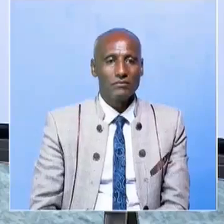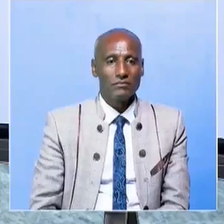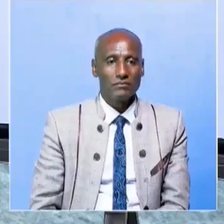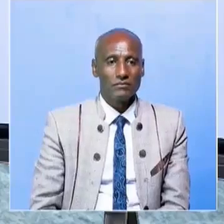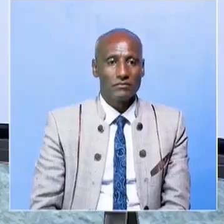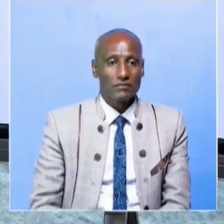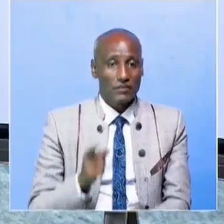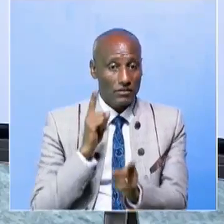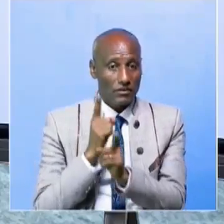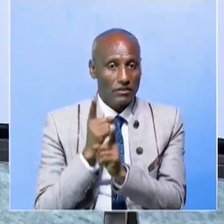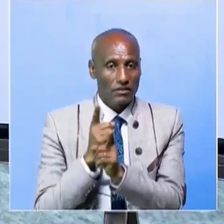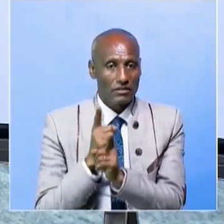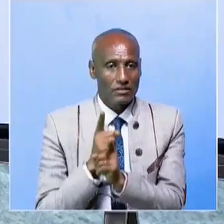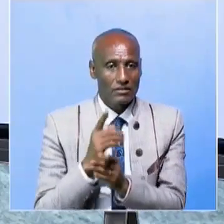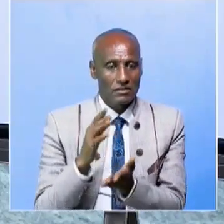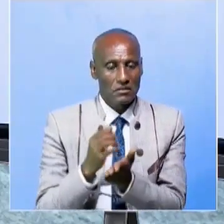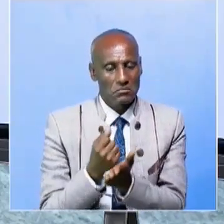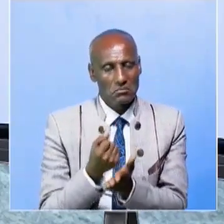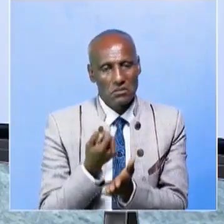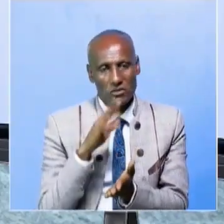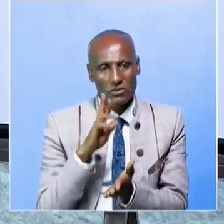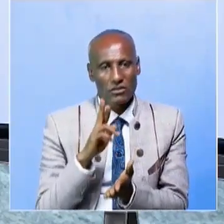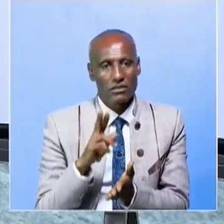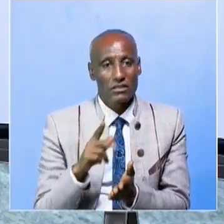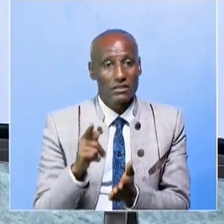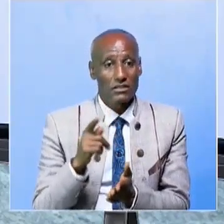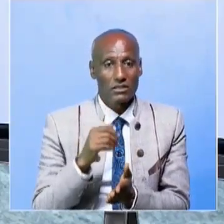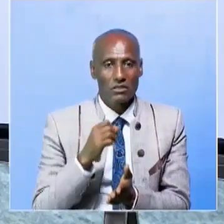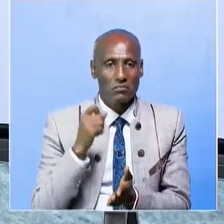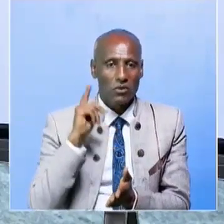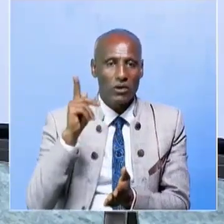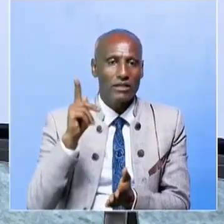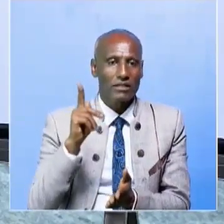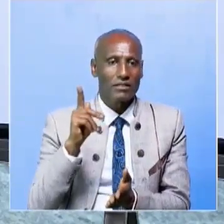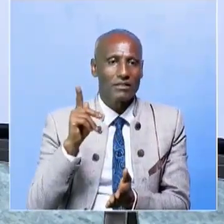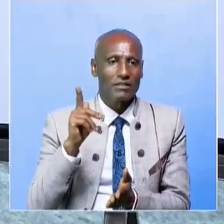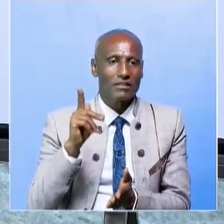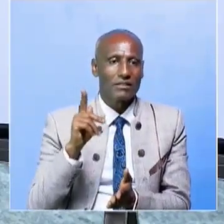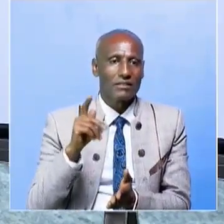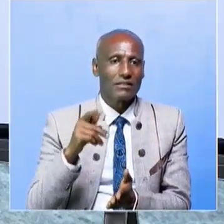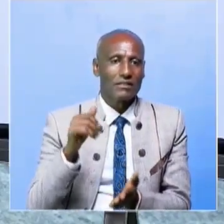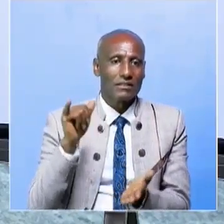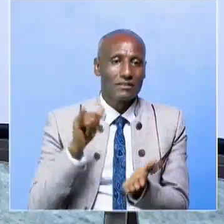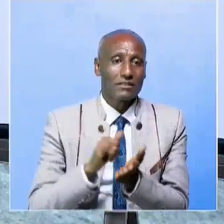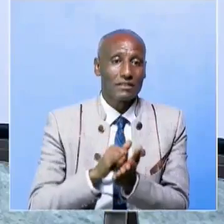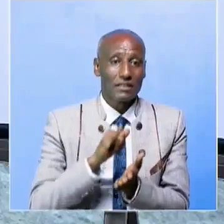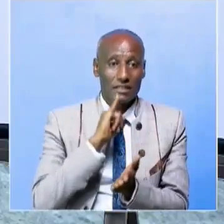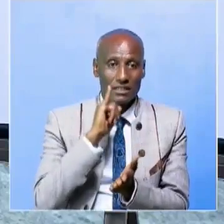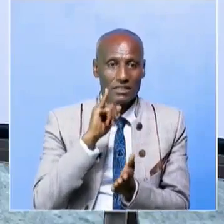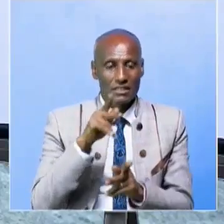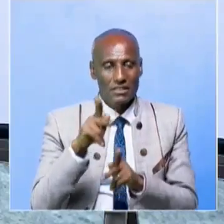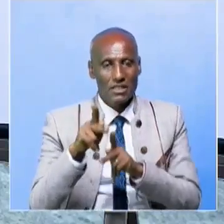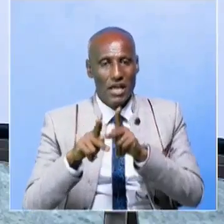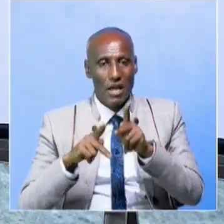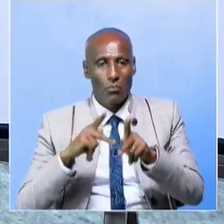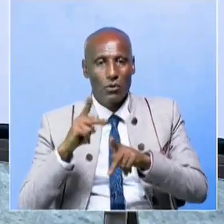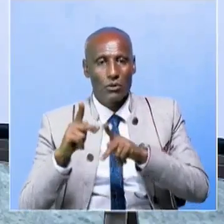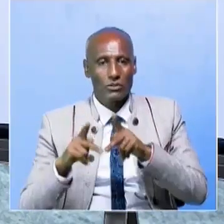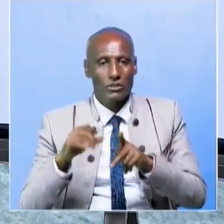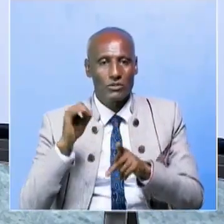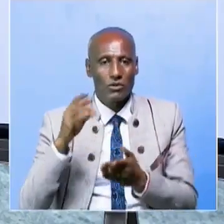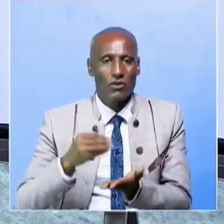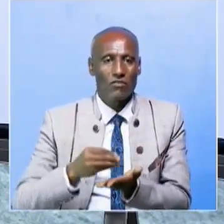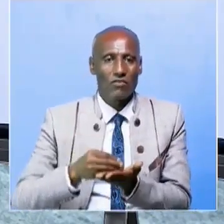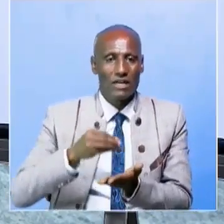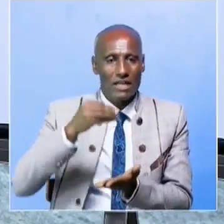everything correct and some not correct, but it is okay. That is the process of learning. We lose some and we achieve